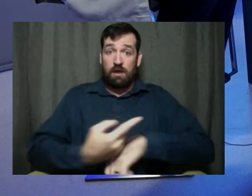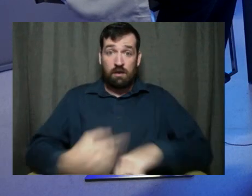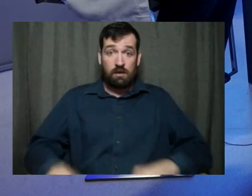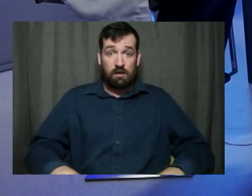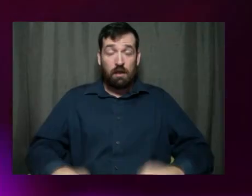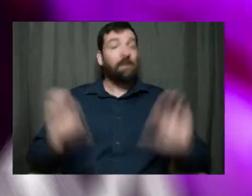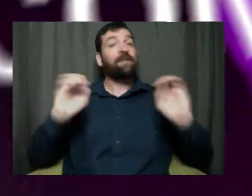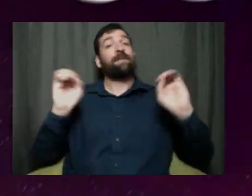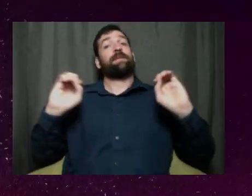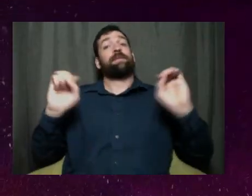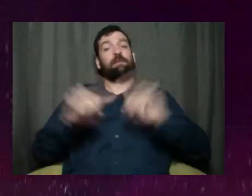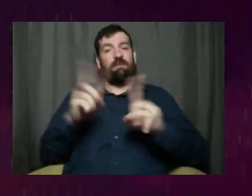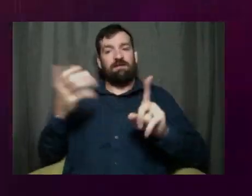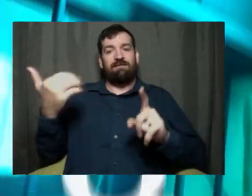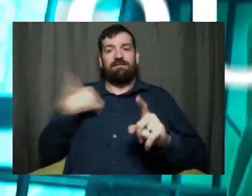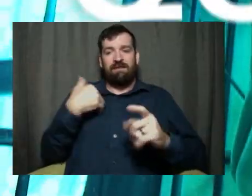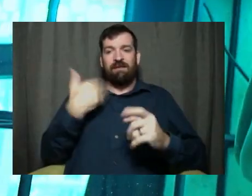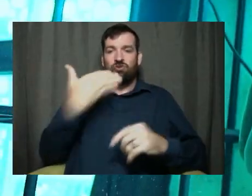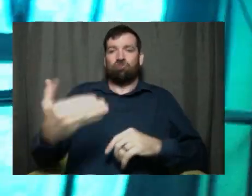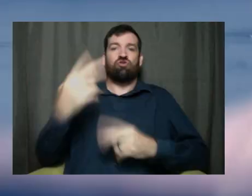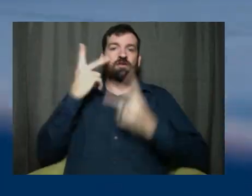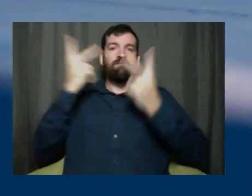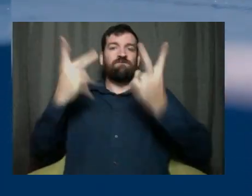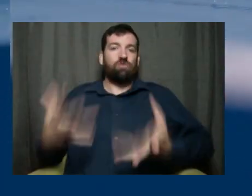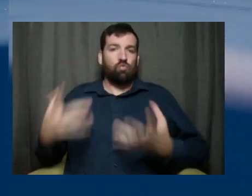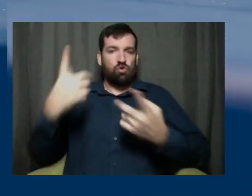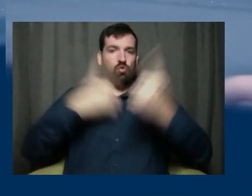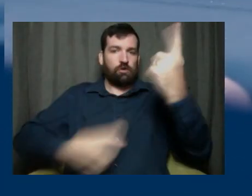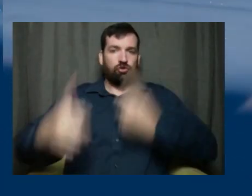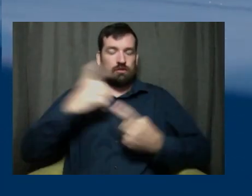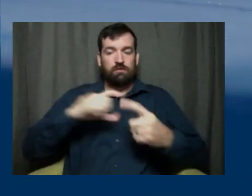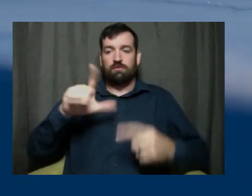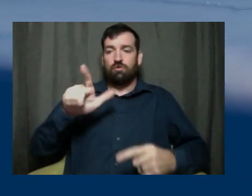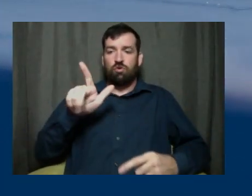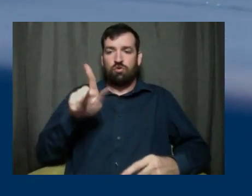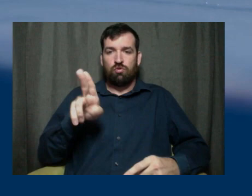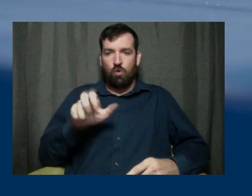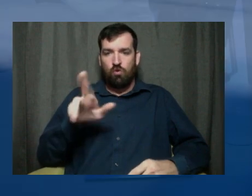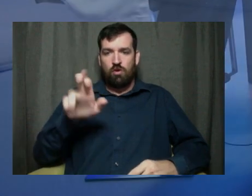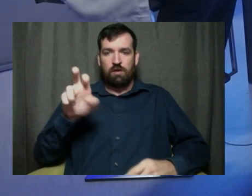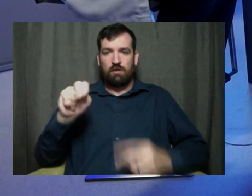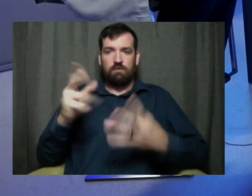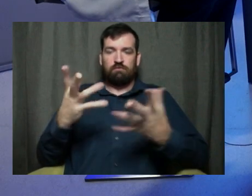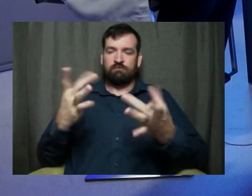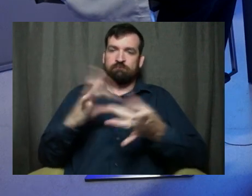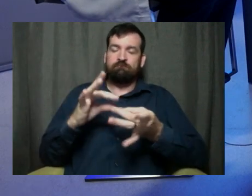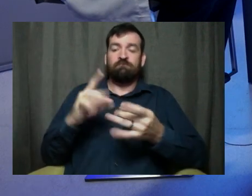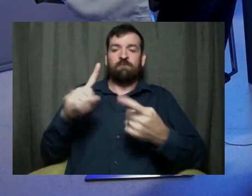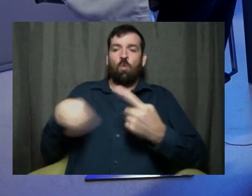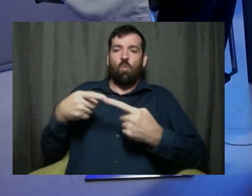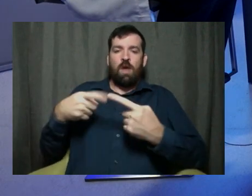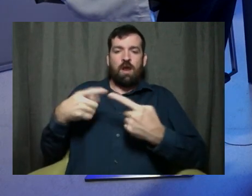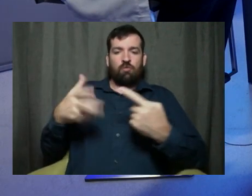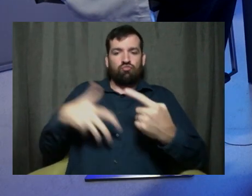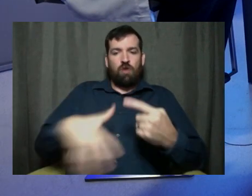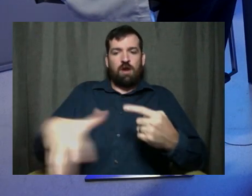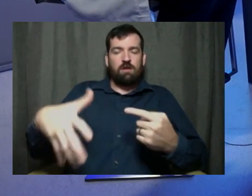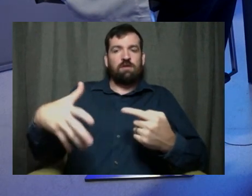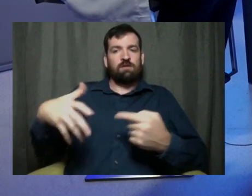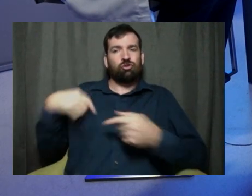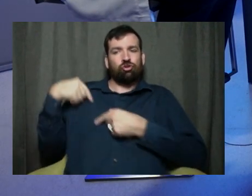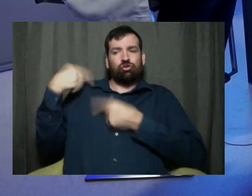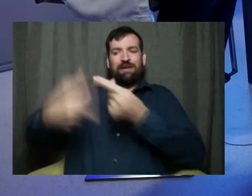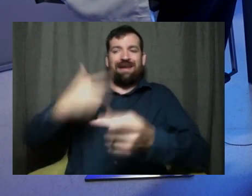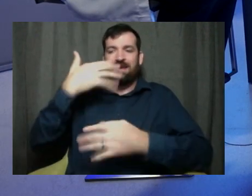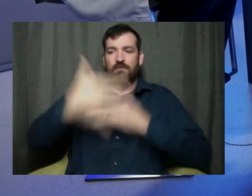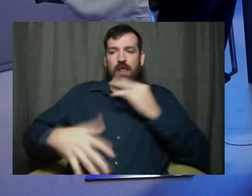but we do have some good viewer questions coming in. Lauren wants to know, I did a genetic blood test when I was pregnant. What's the difference between that test